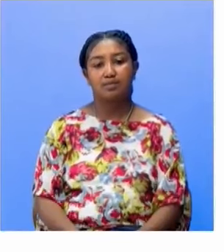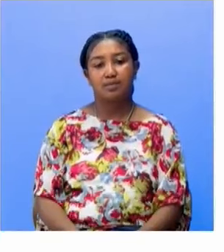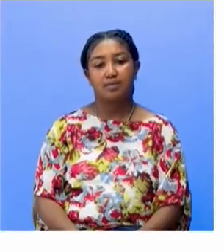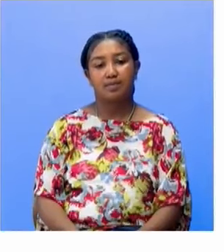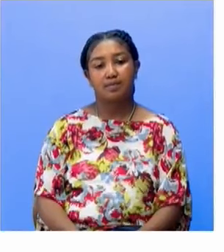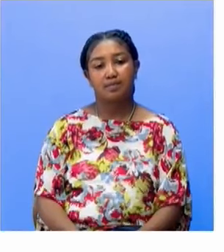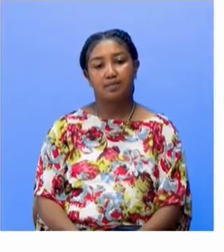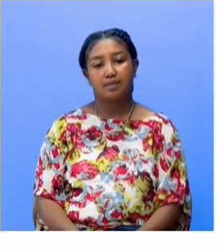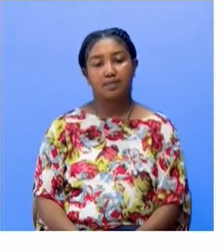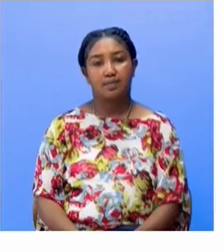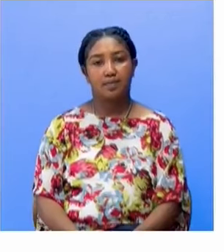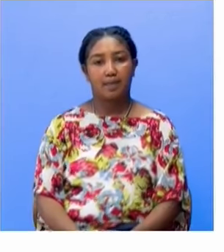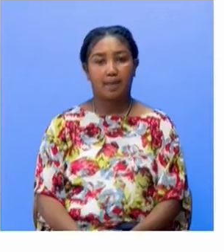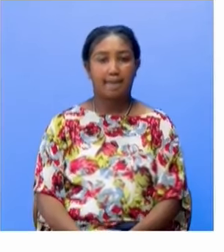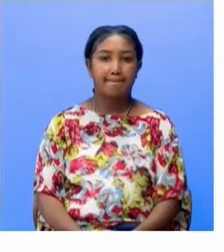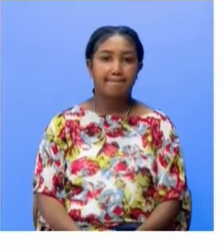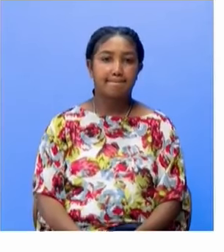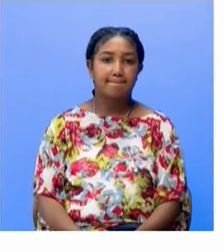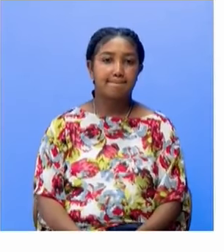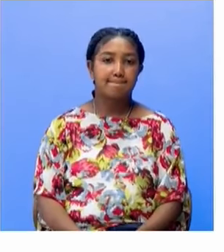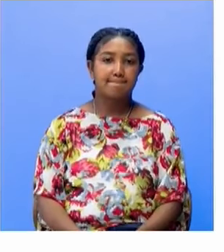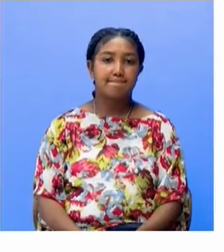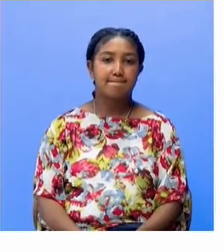Here, they